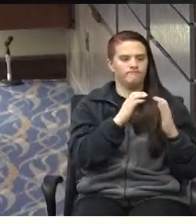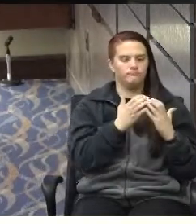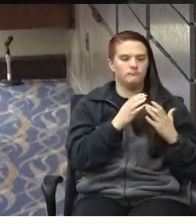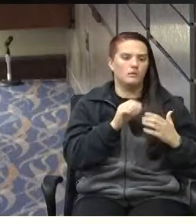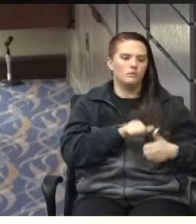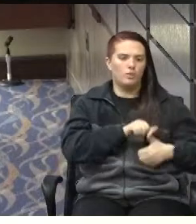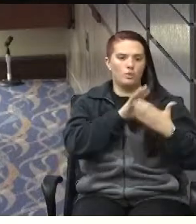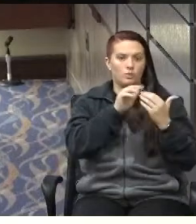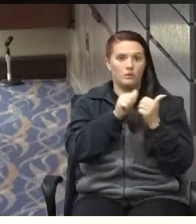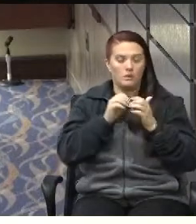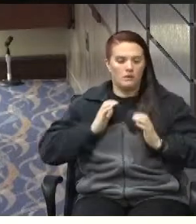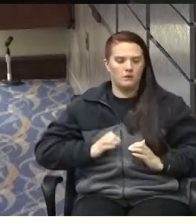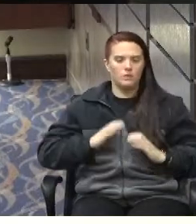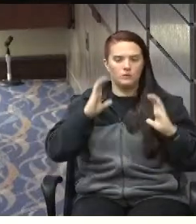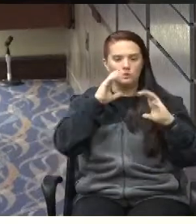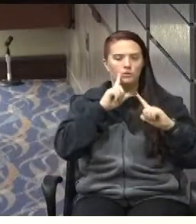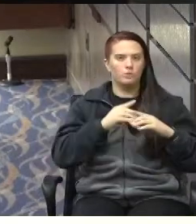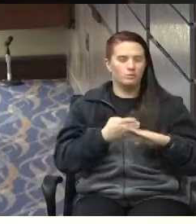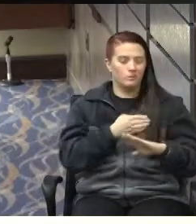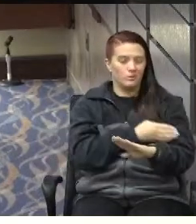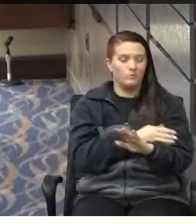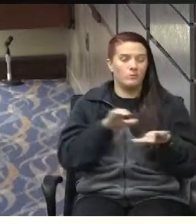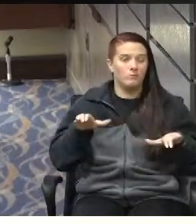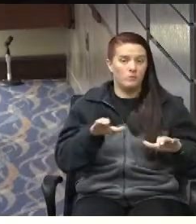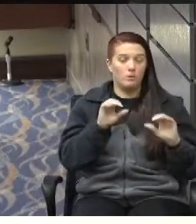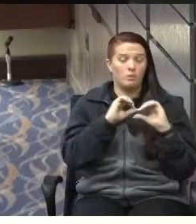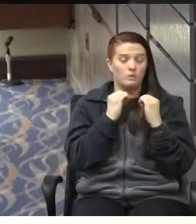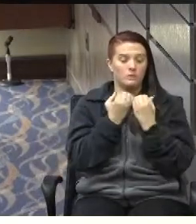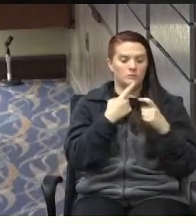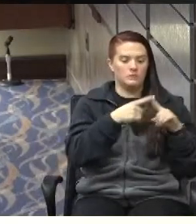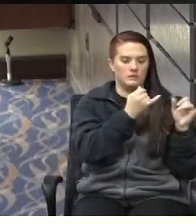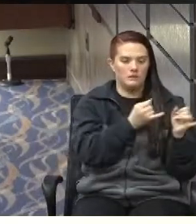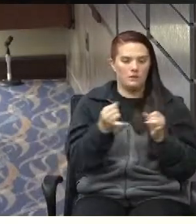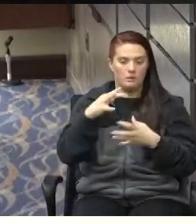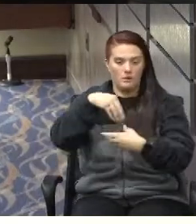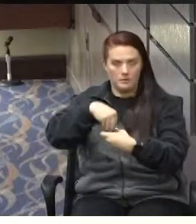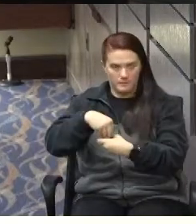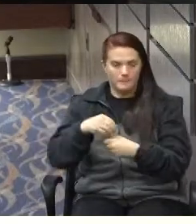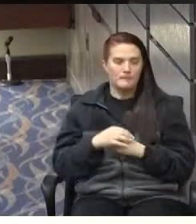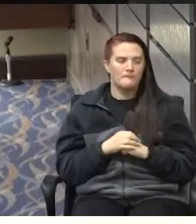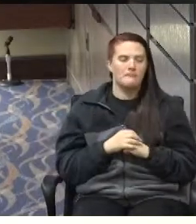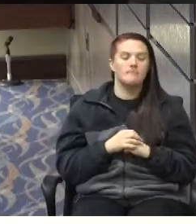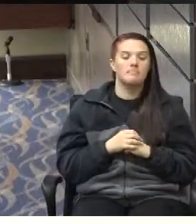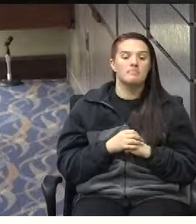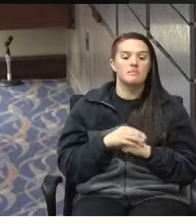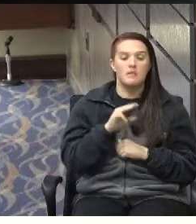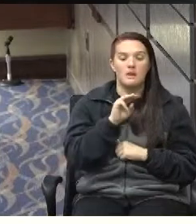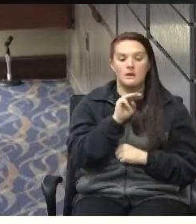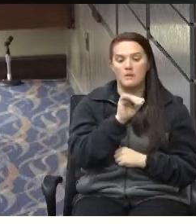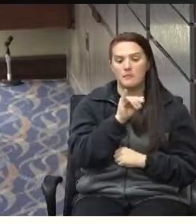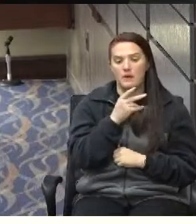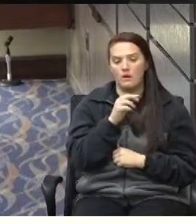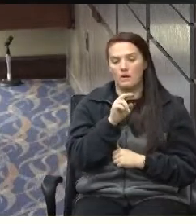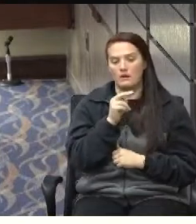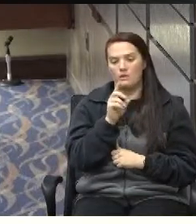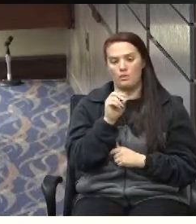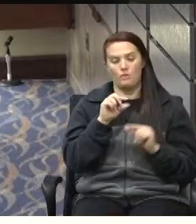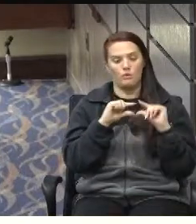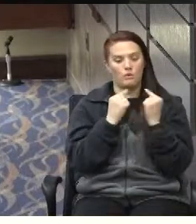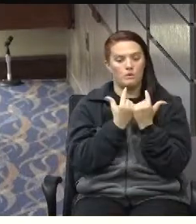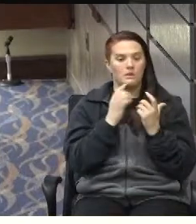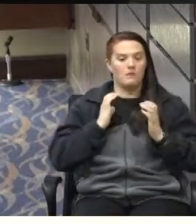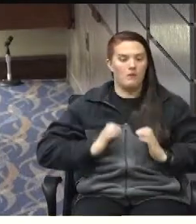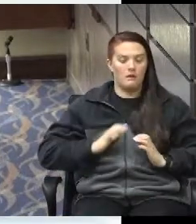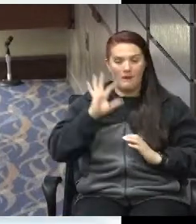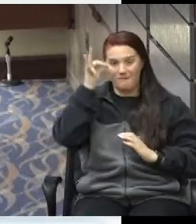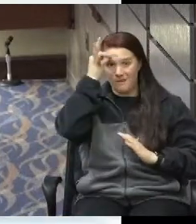seek to improve the performance of their organizations and the individuals within them. The May Horrendo Group's clients include a variety of